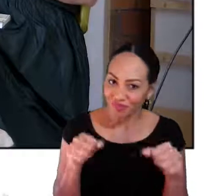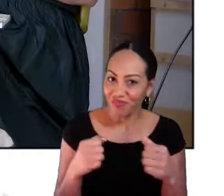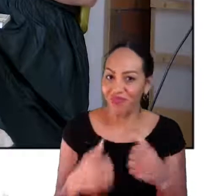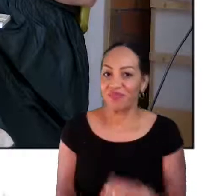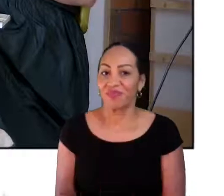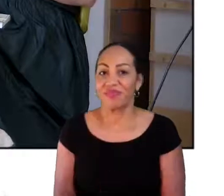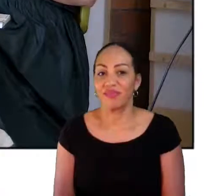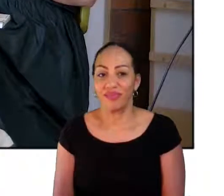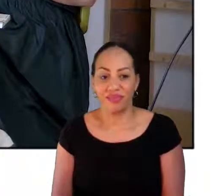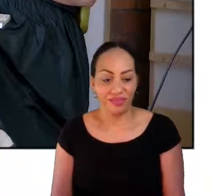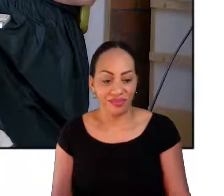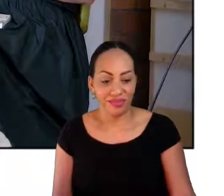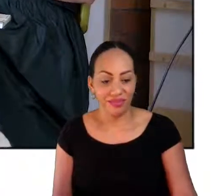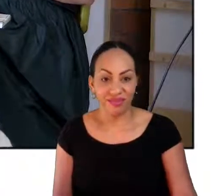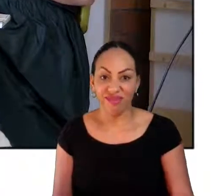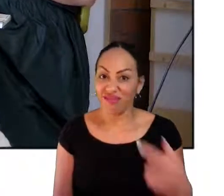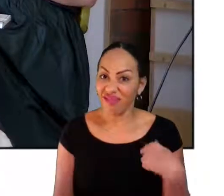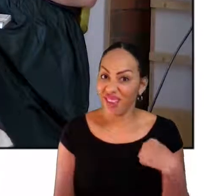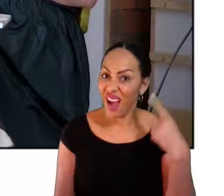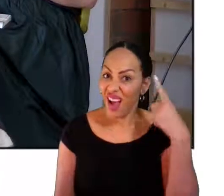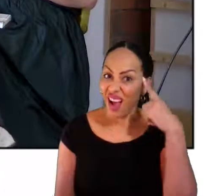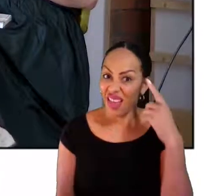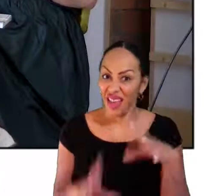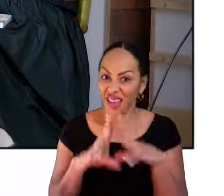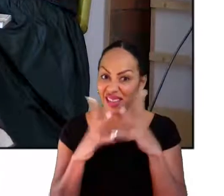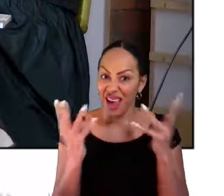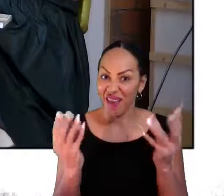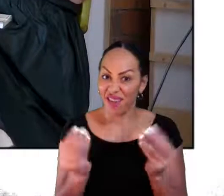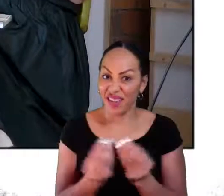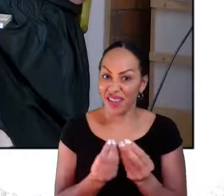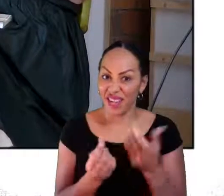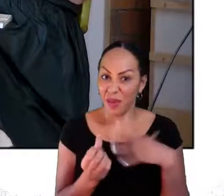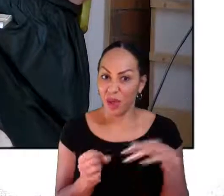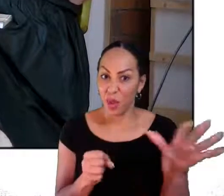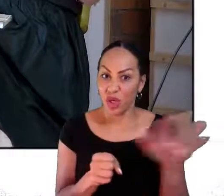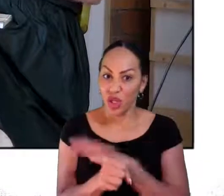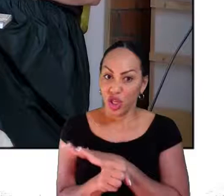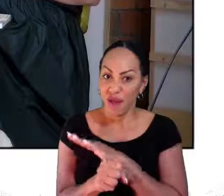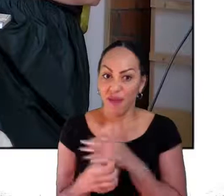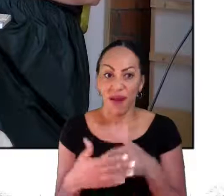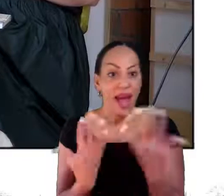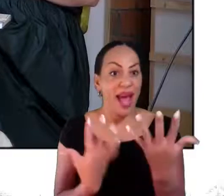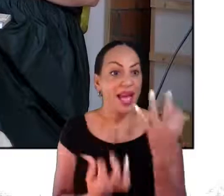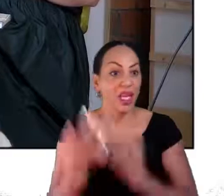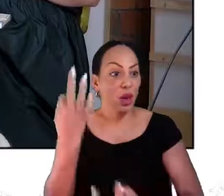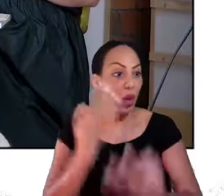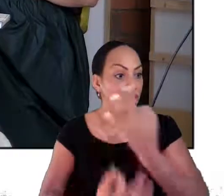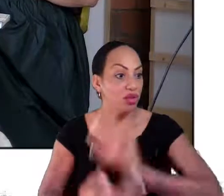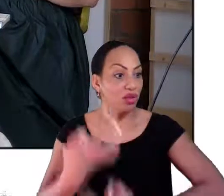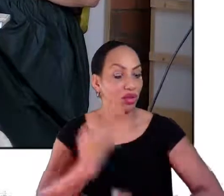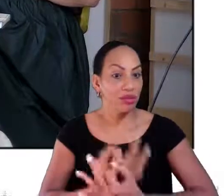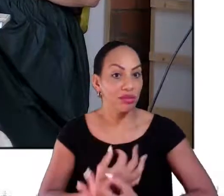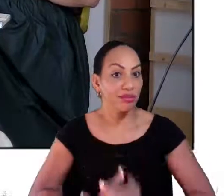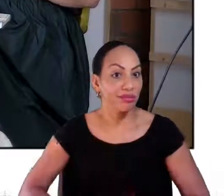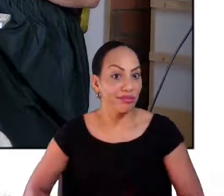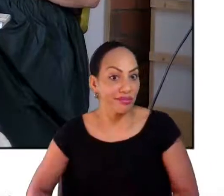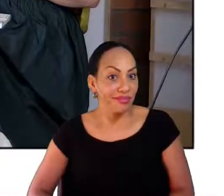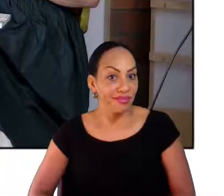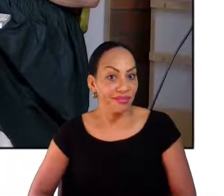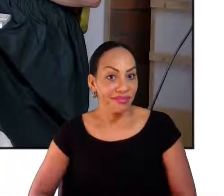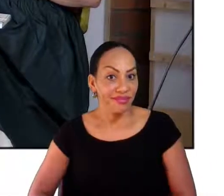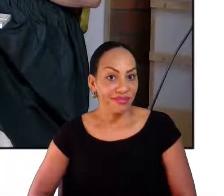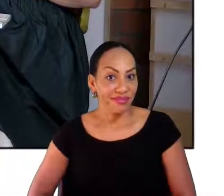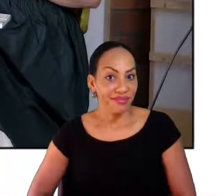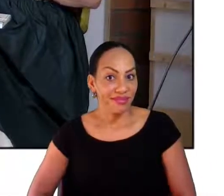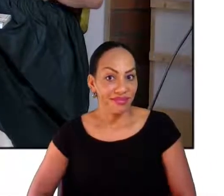I think that is everything we wanted to say. So if there are any questions, we'll take